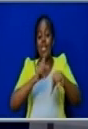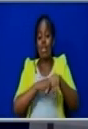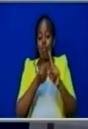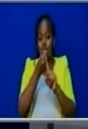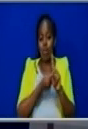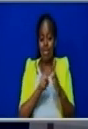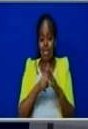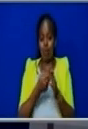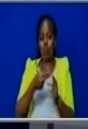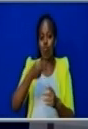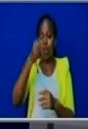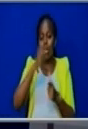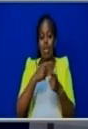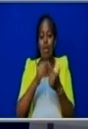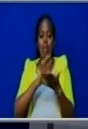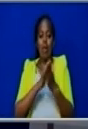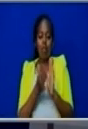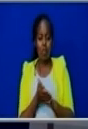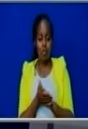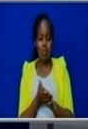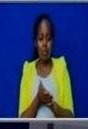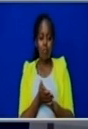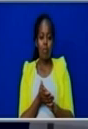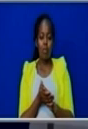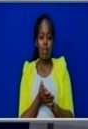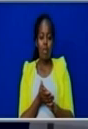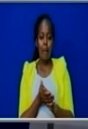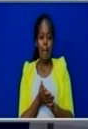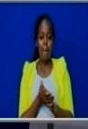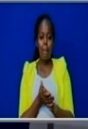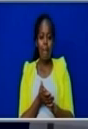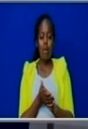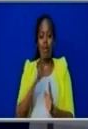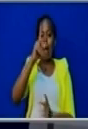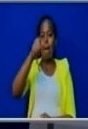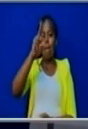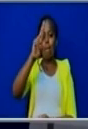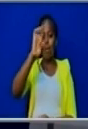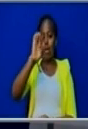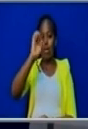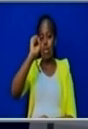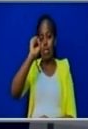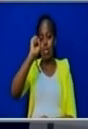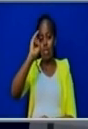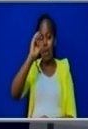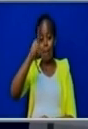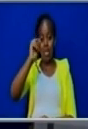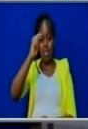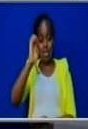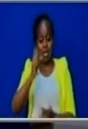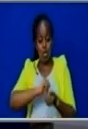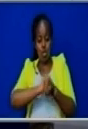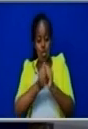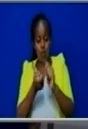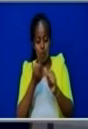rising again, Yes. it's kind of precipitate. it is converted now from solid